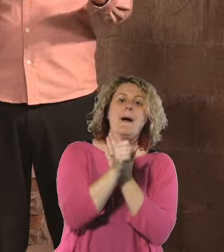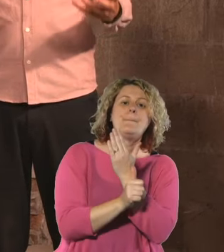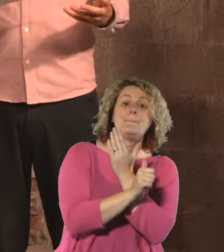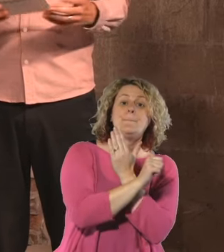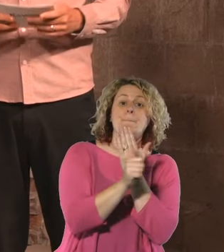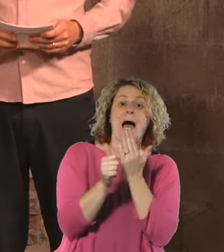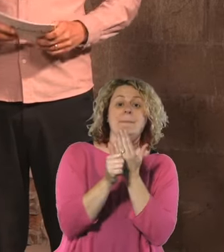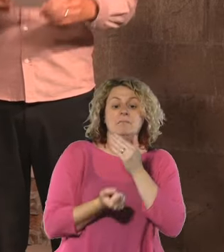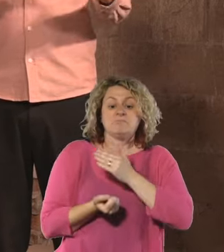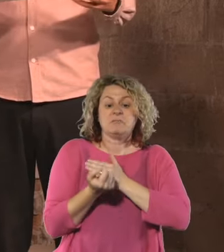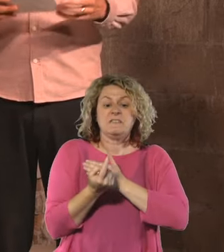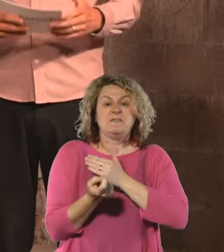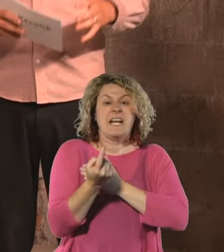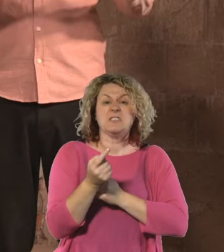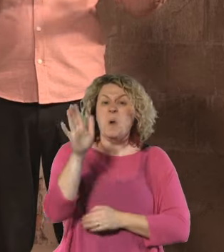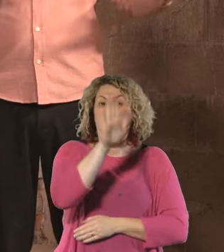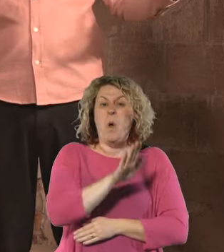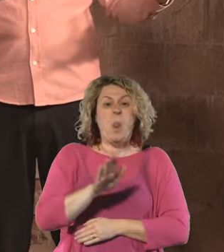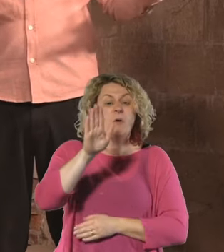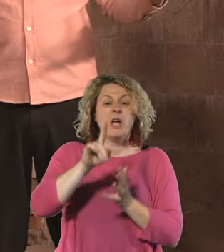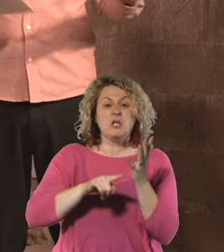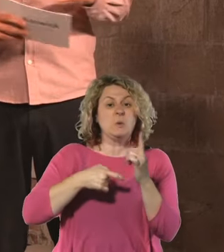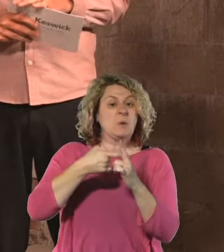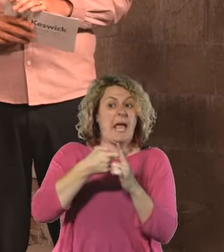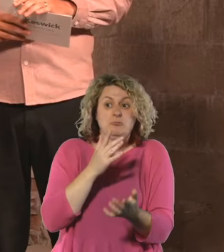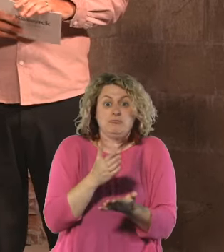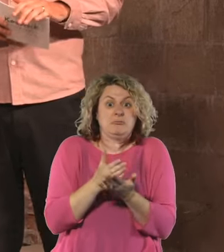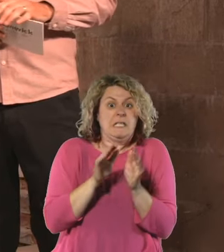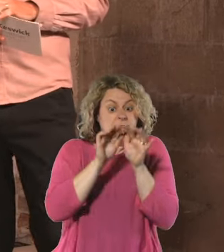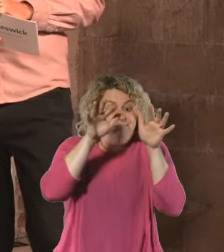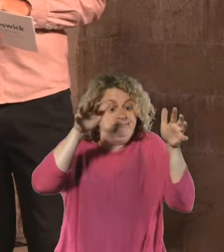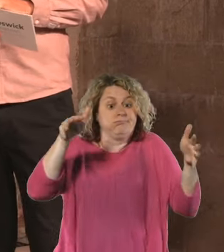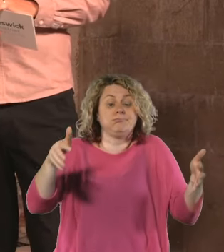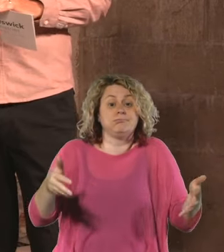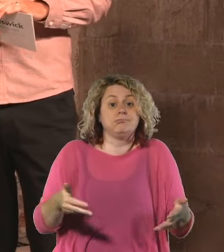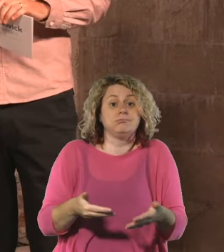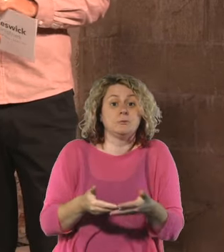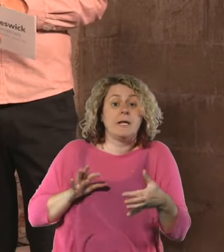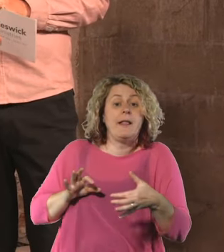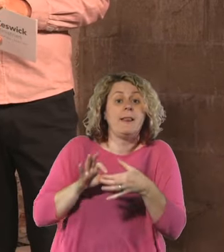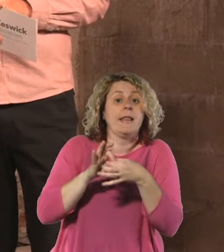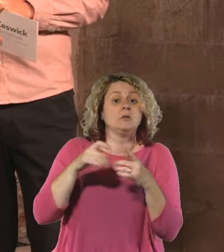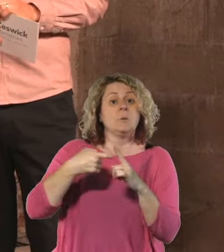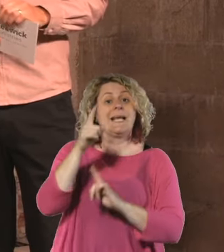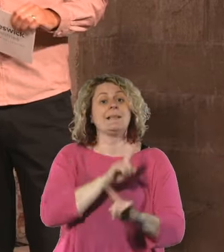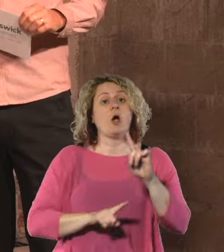that have sprung up around the UK and actually all around the world out of the Keswick Convention.